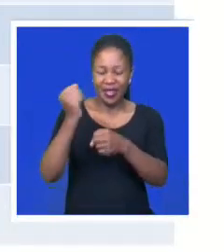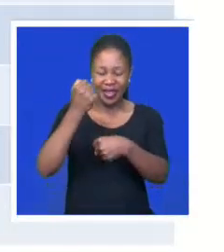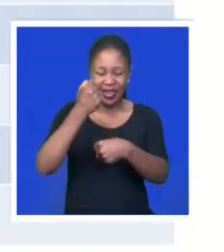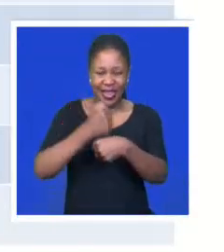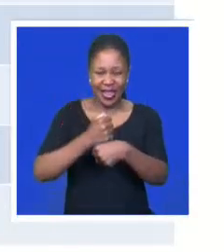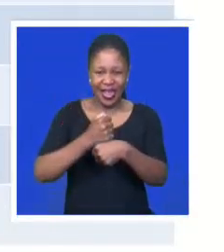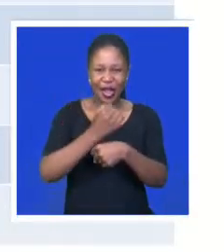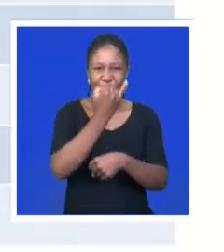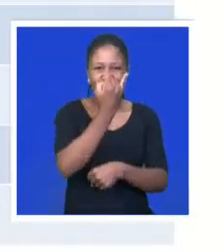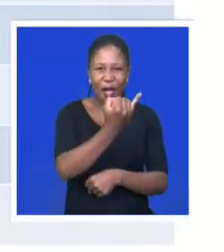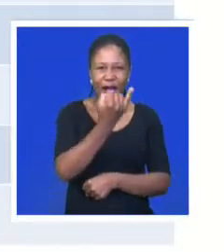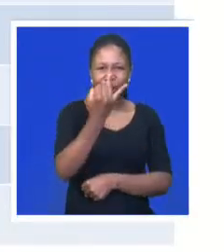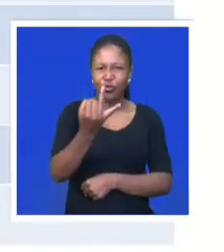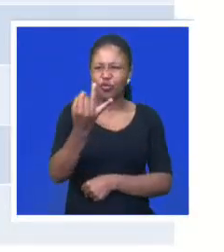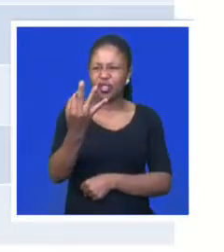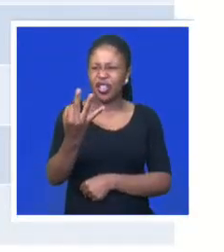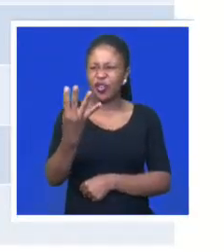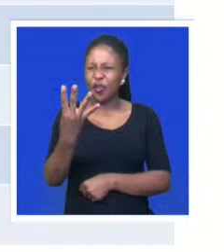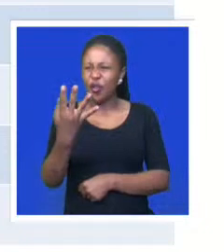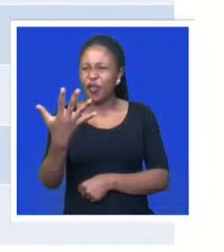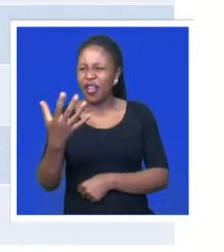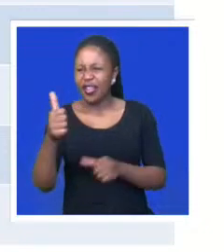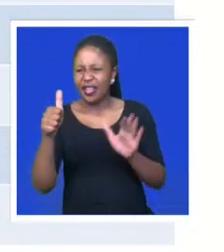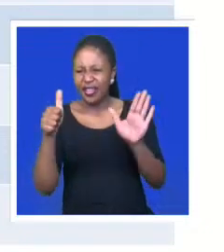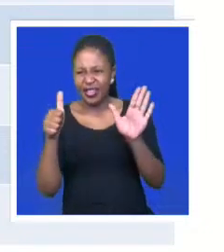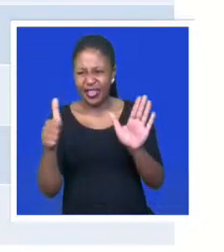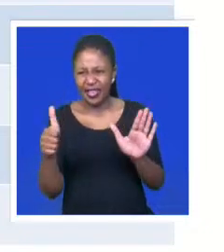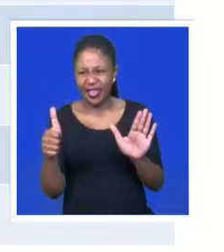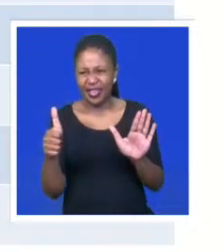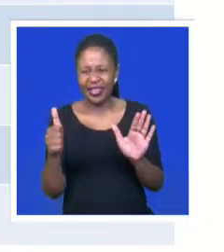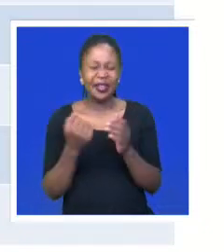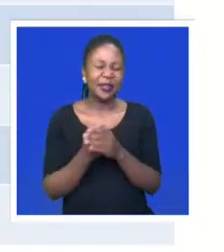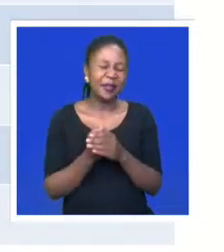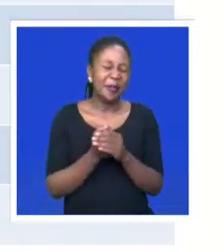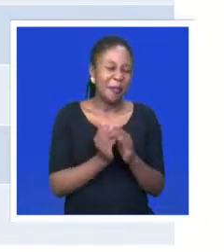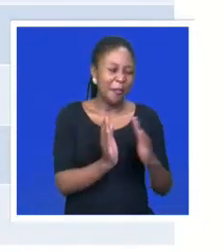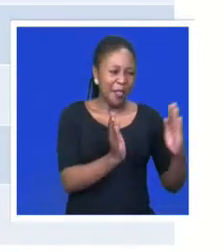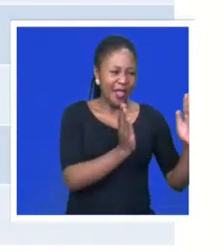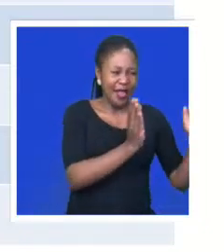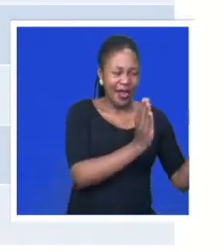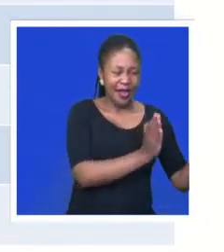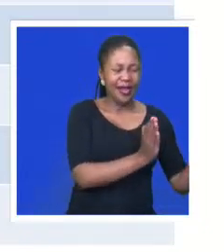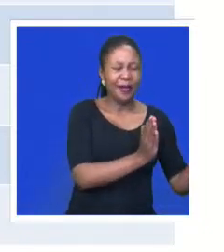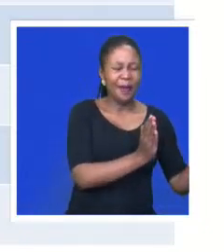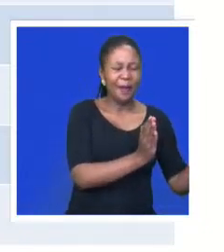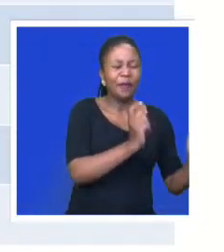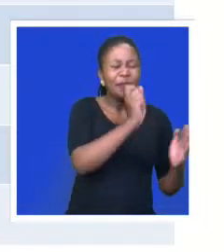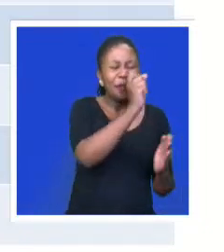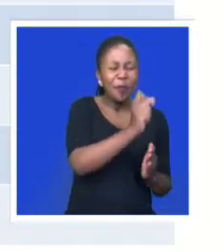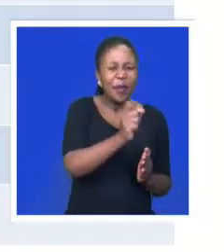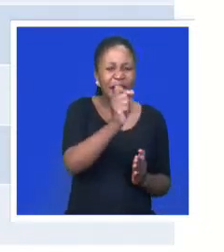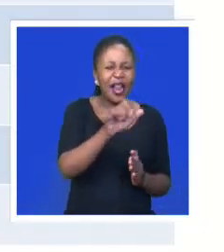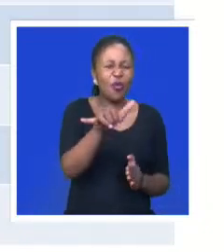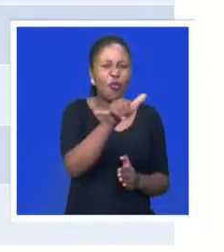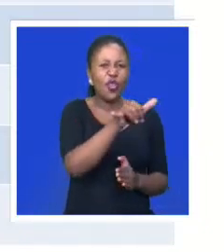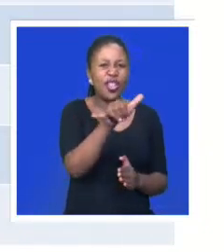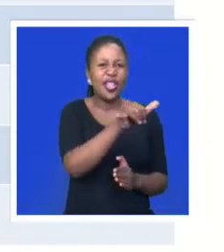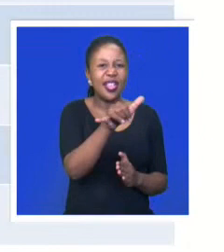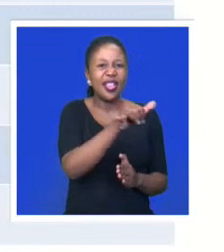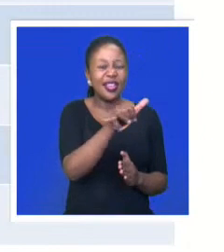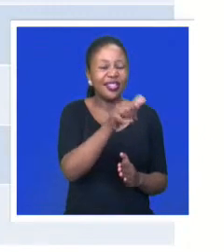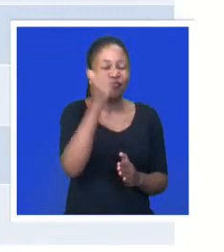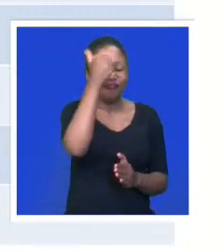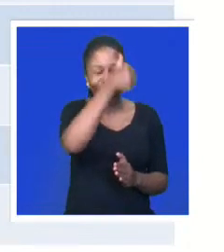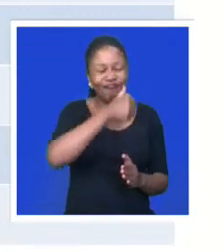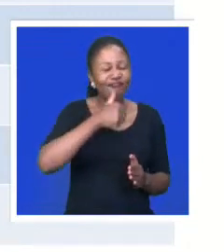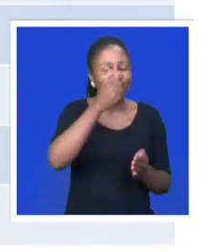day 6. And on the other side, you are going to write what was created.